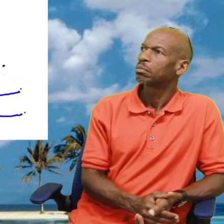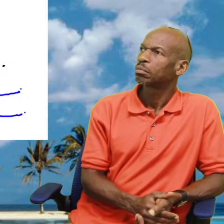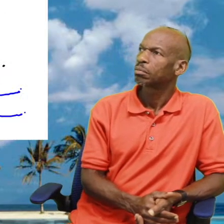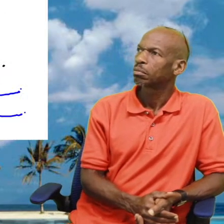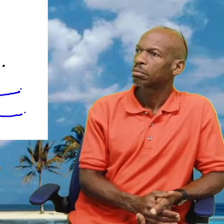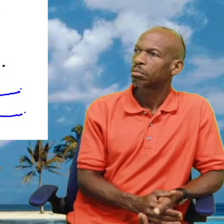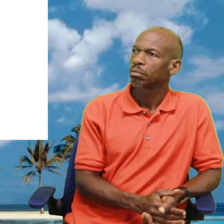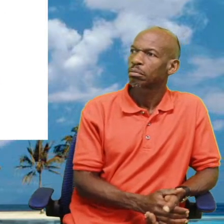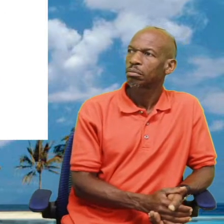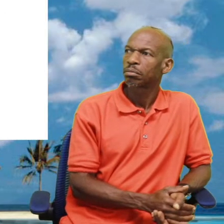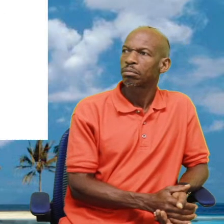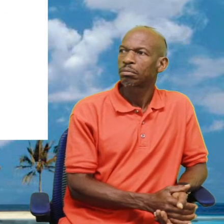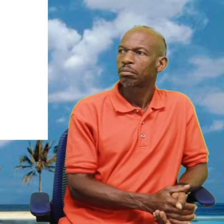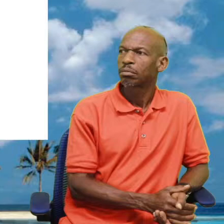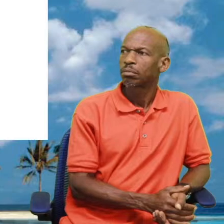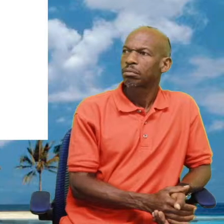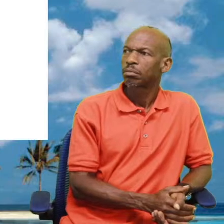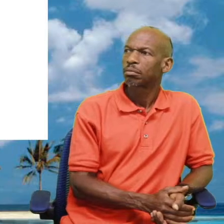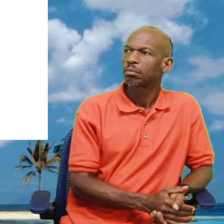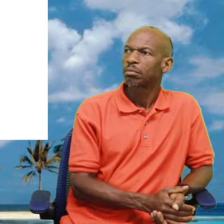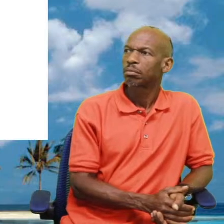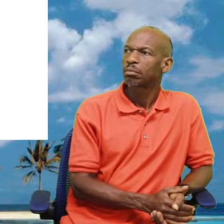I'll have to draw my island. It doesn't want